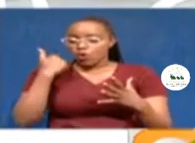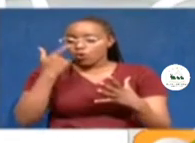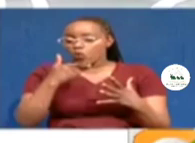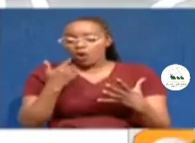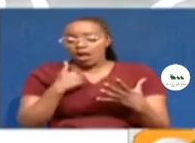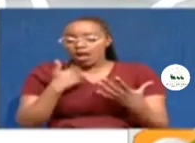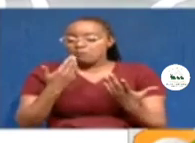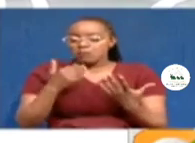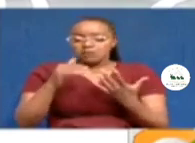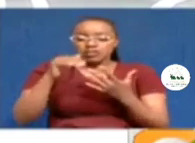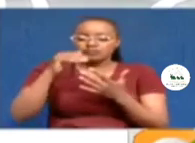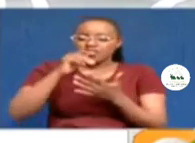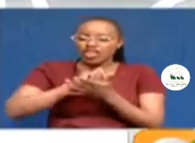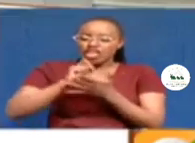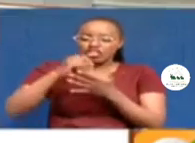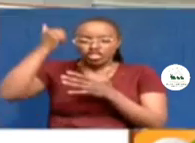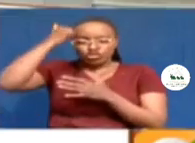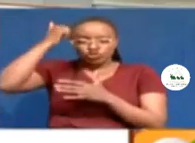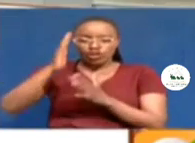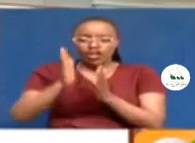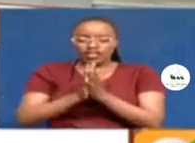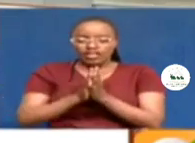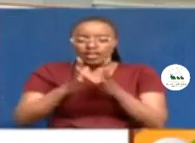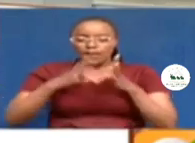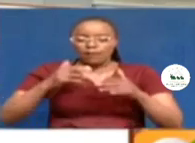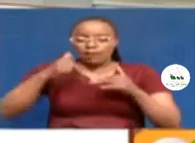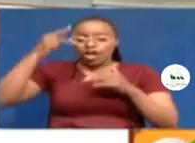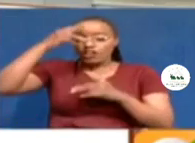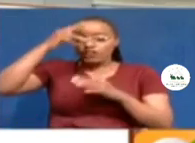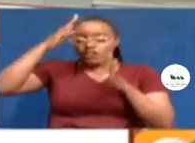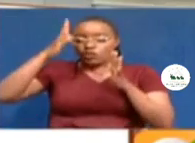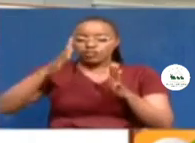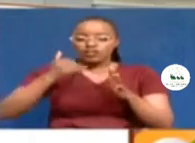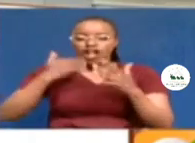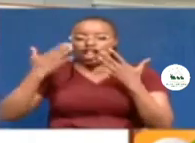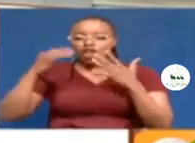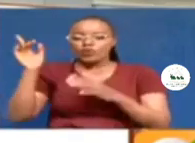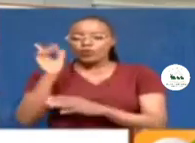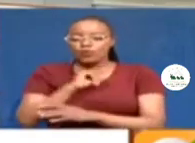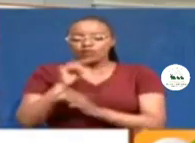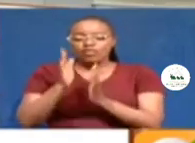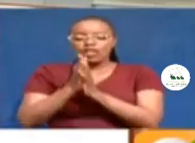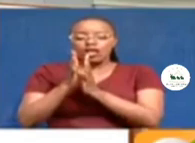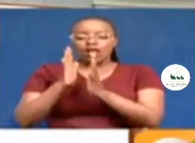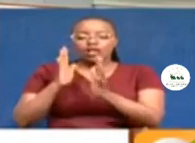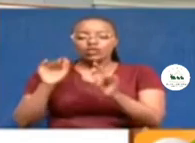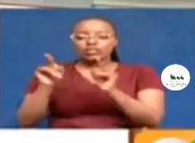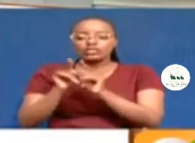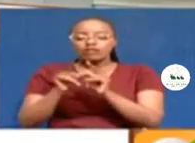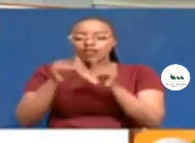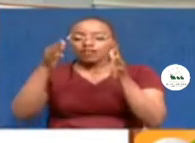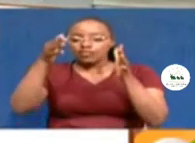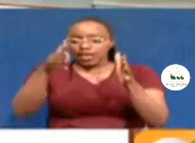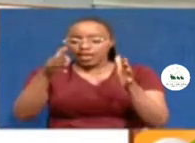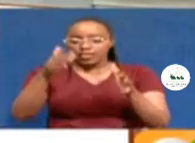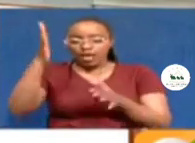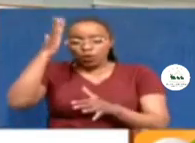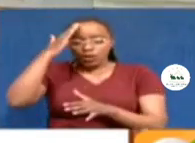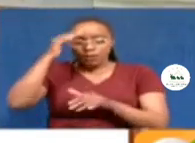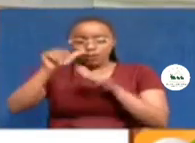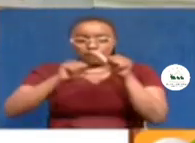high learning and the philosophers and philosopher kings, they have also queued right there. I'm reminded